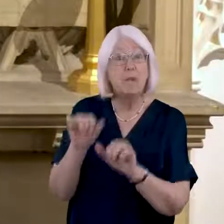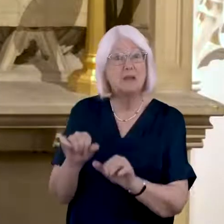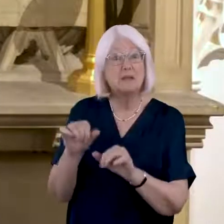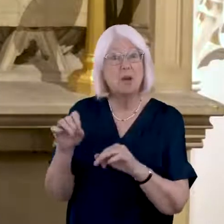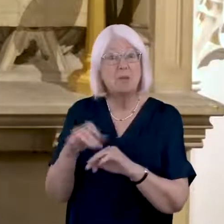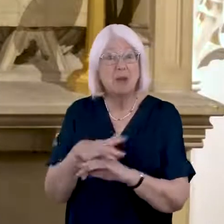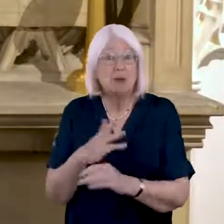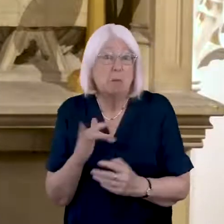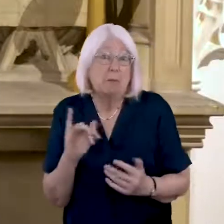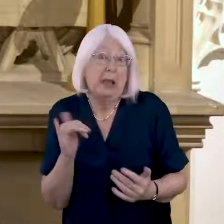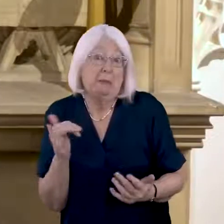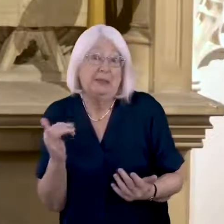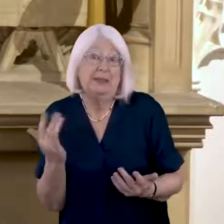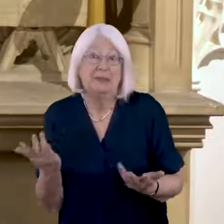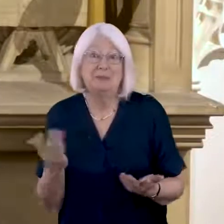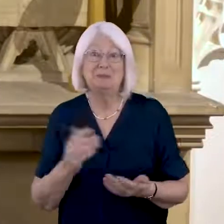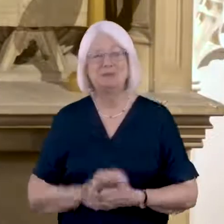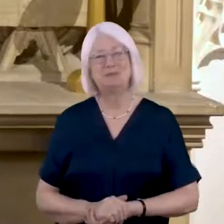general.